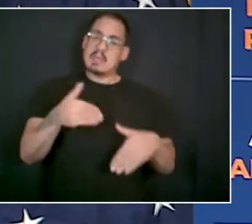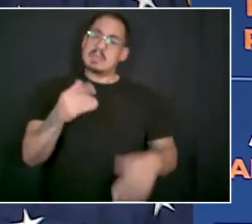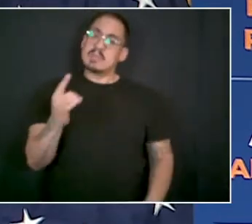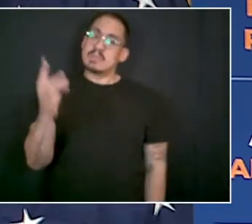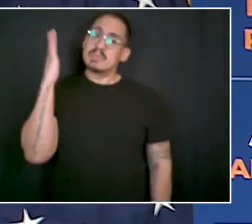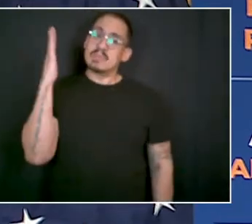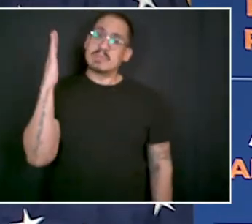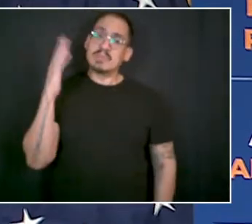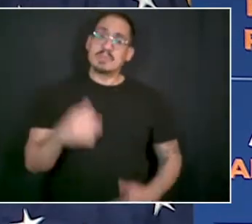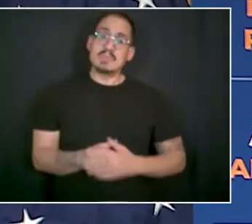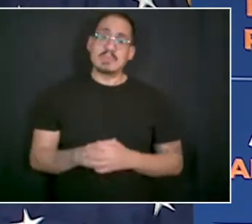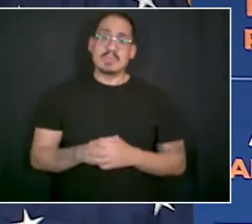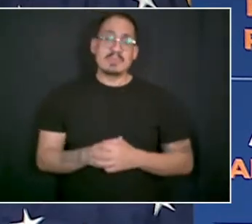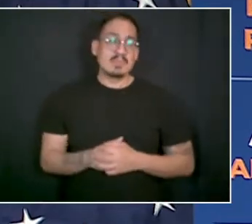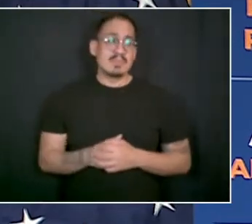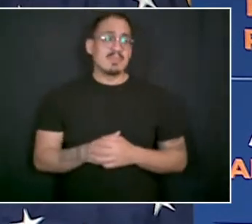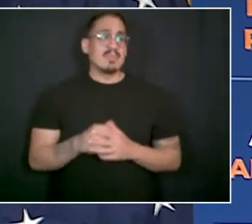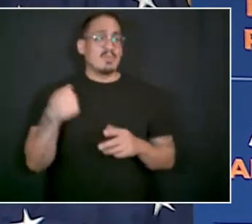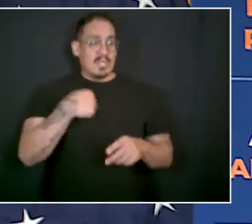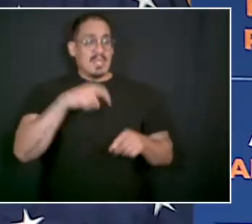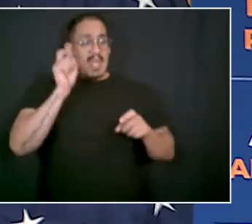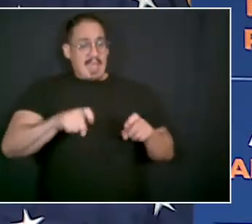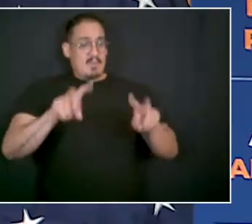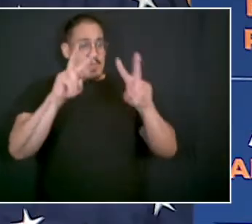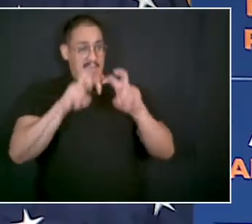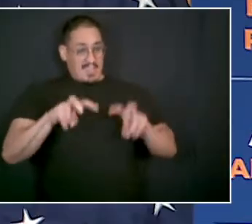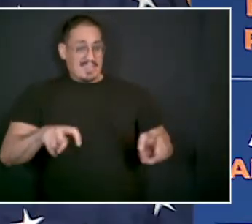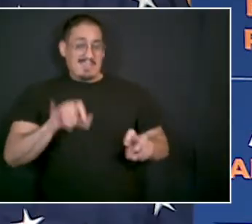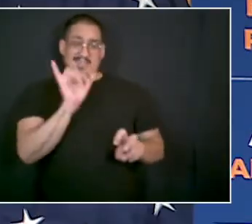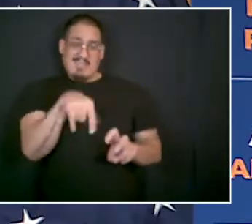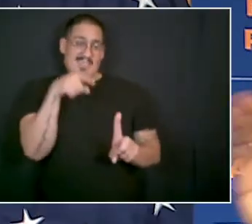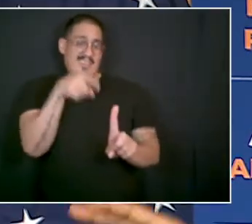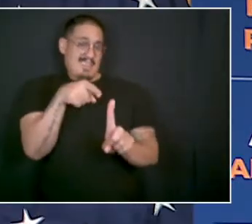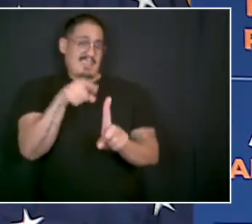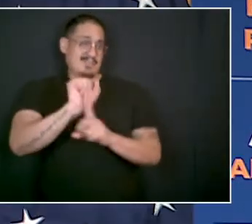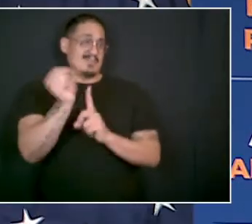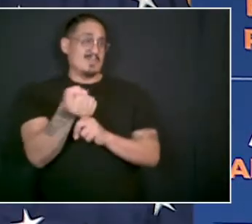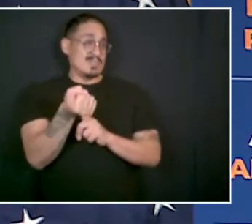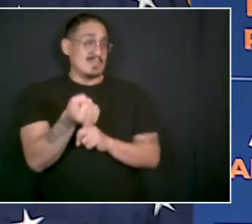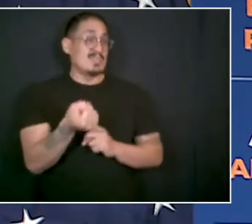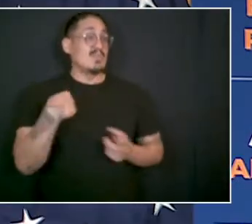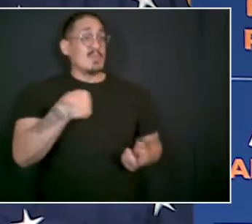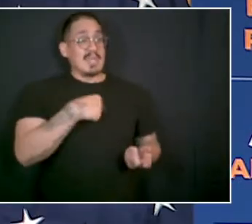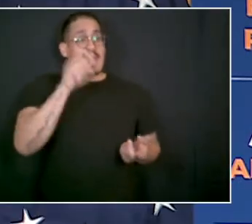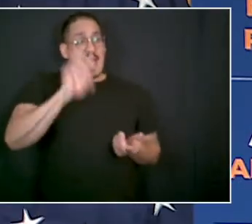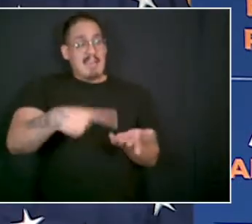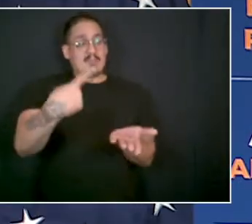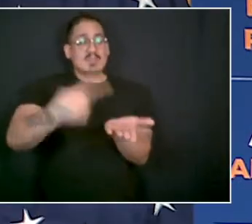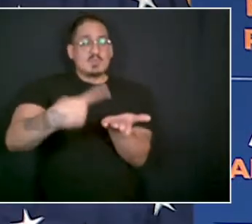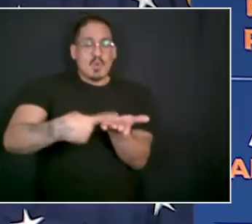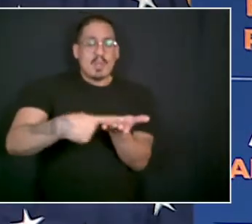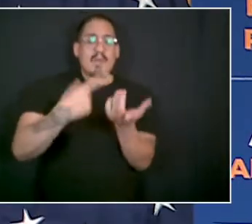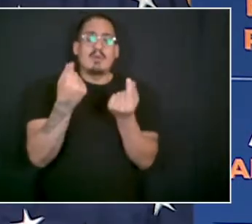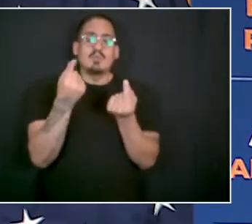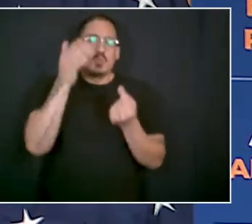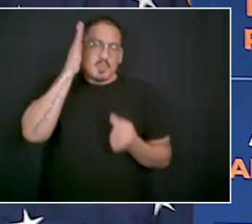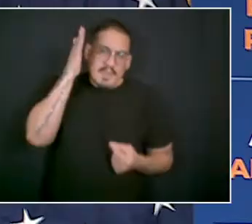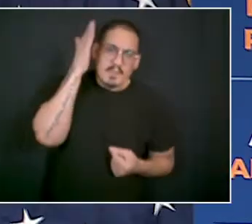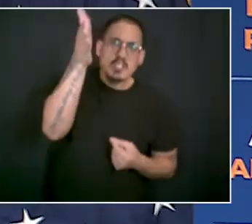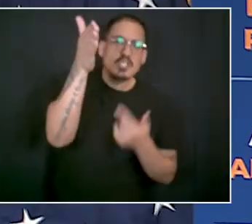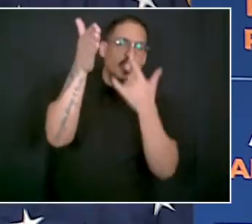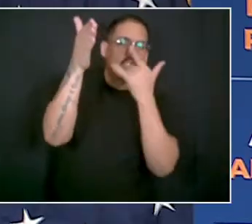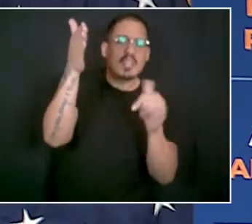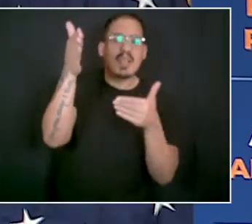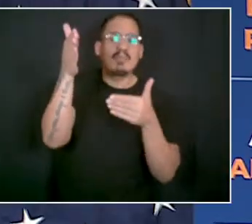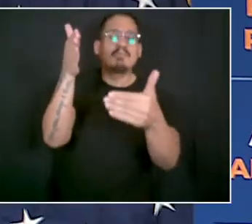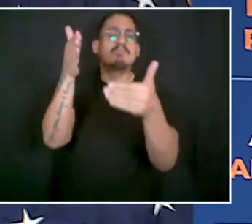this needs to be part of the conversation as we talk about what we're going to do in the future. Someone say, well, he's a great manager. Well, he